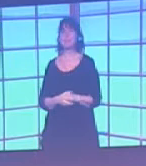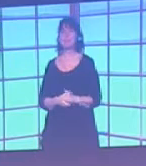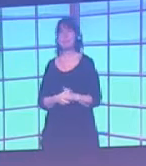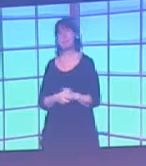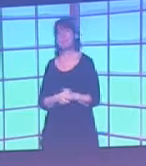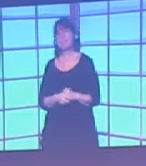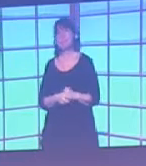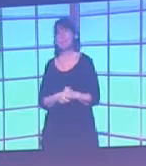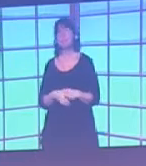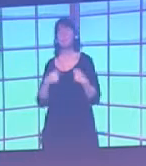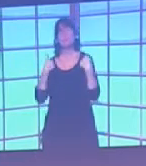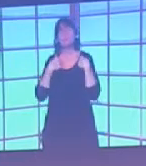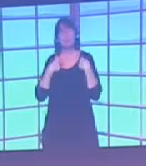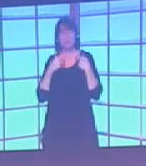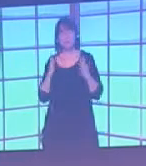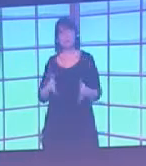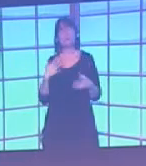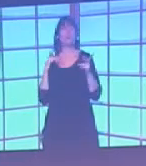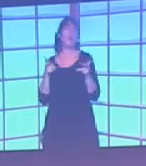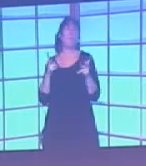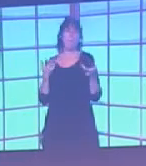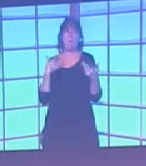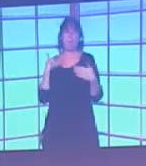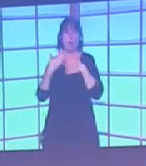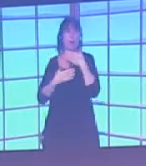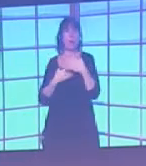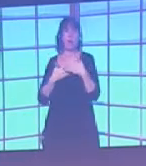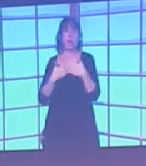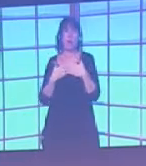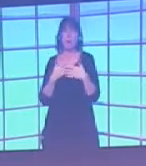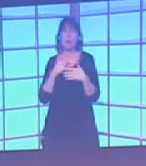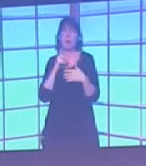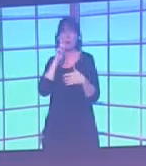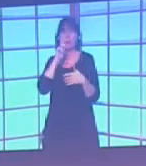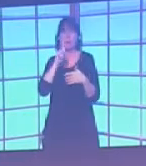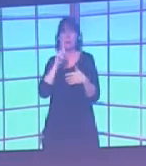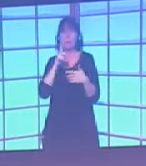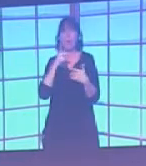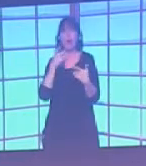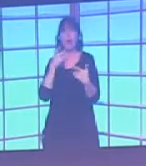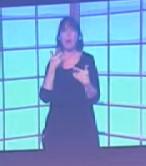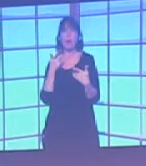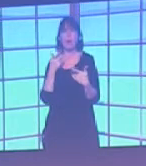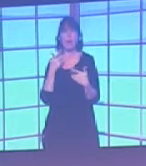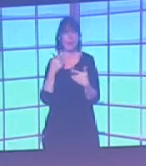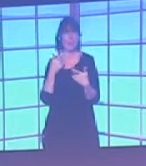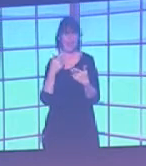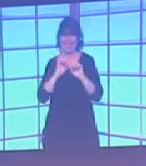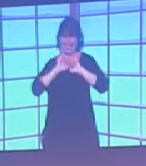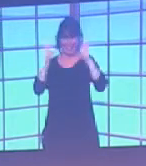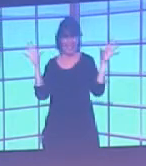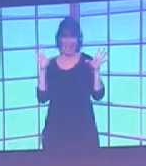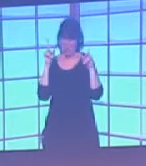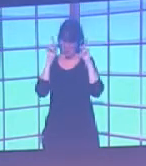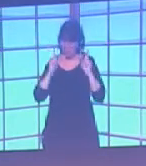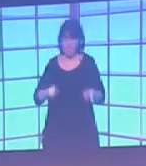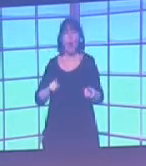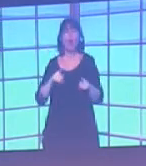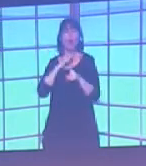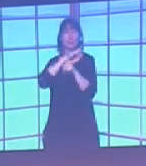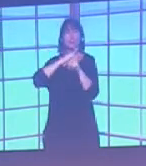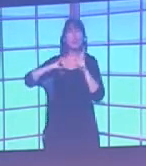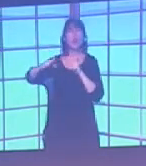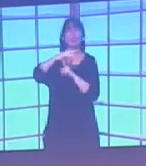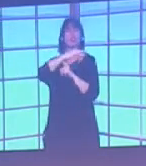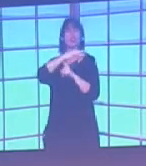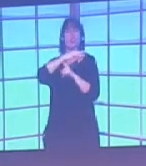As an overwhelming case for social responsibility at the clubs, and bad